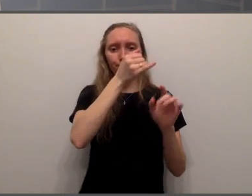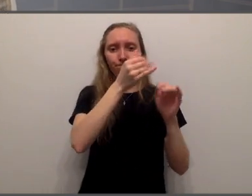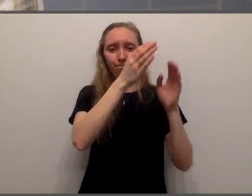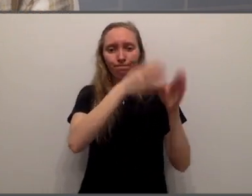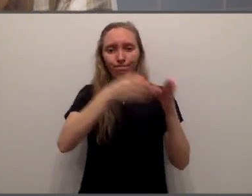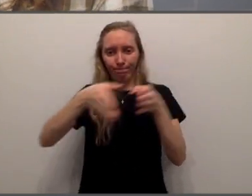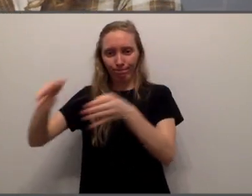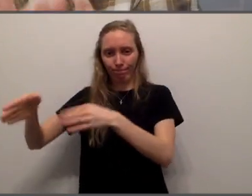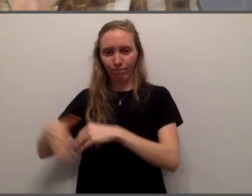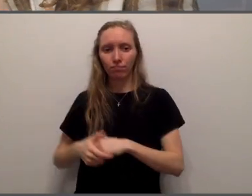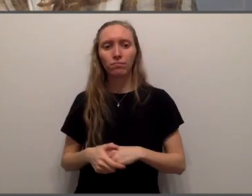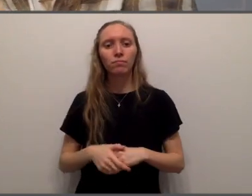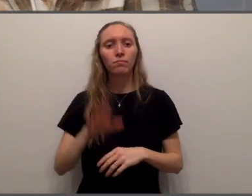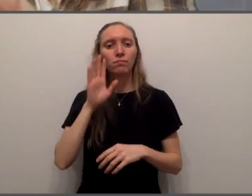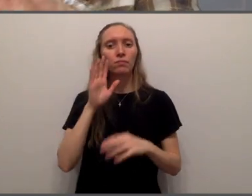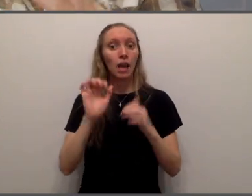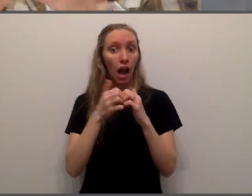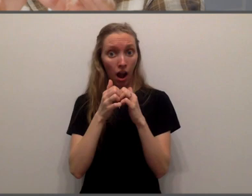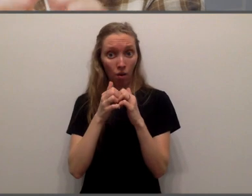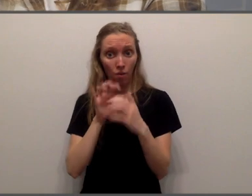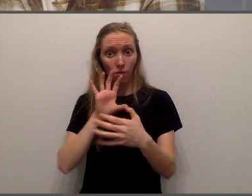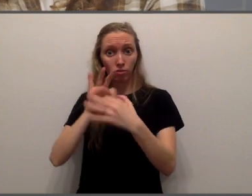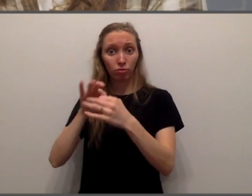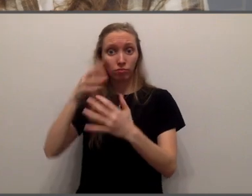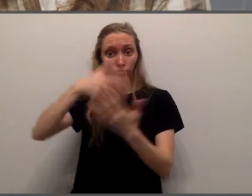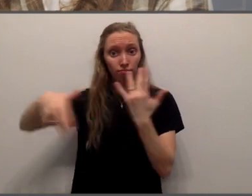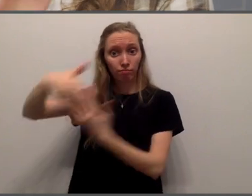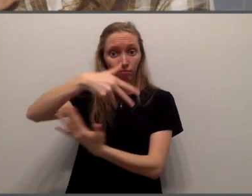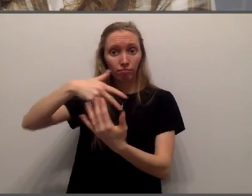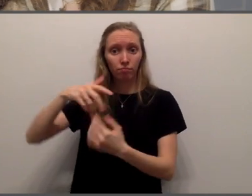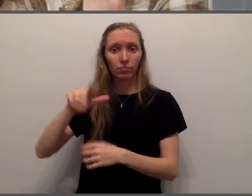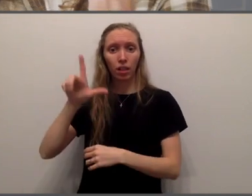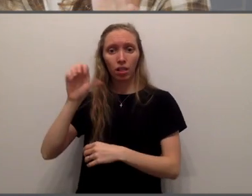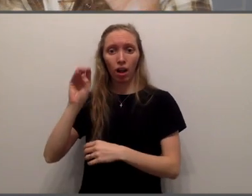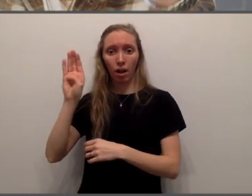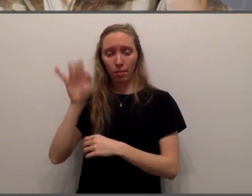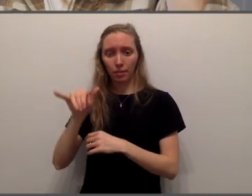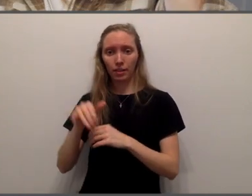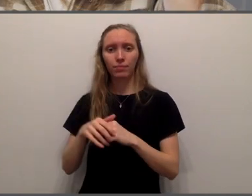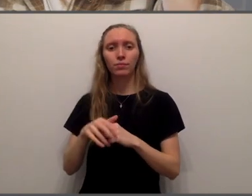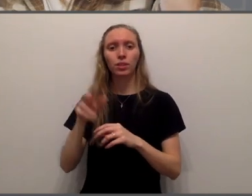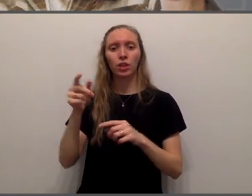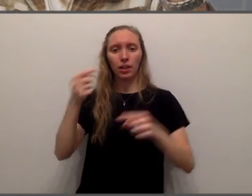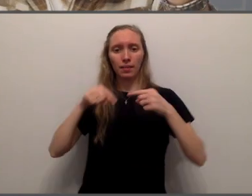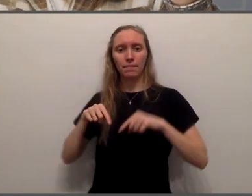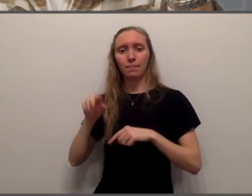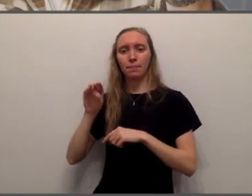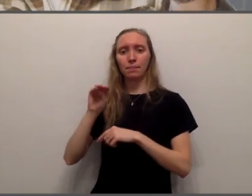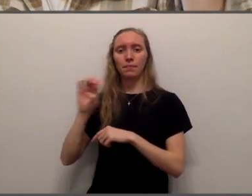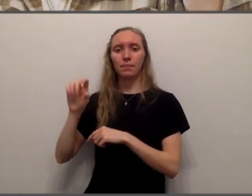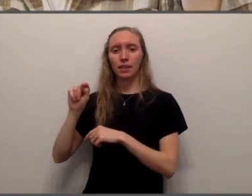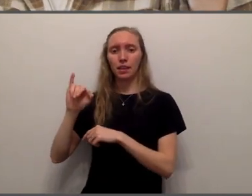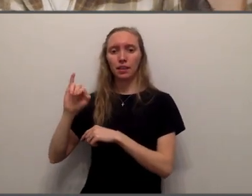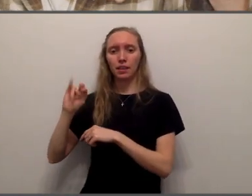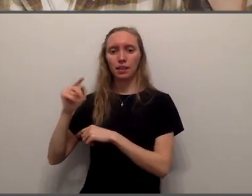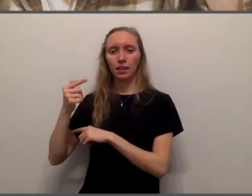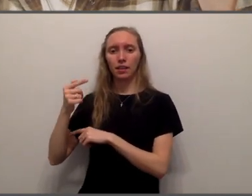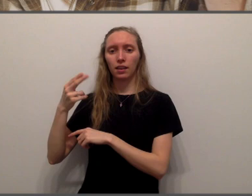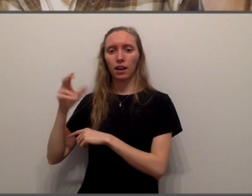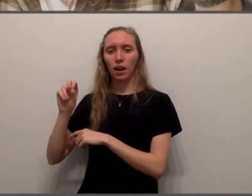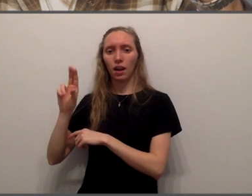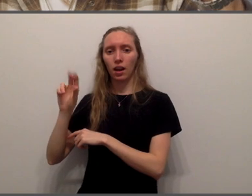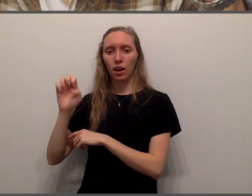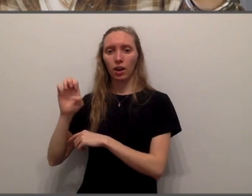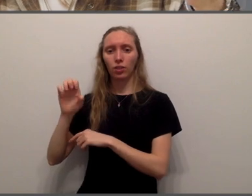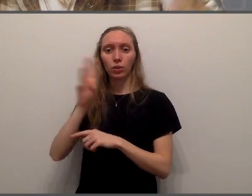House website. If you're on YouTube, come back to the Meeting House website and click on the teaching. And maybe that's where you're watching it now. If you